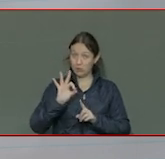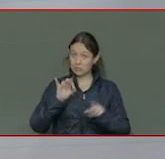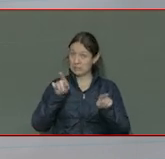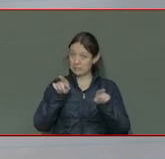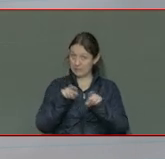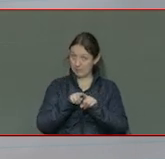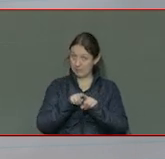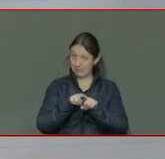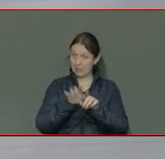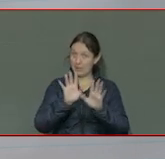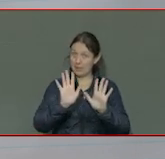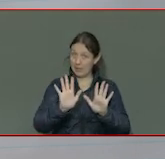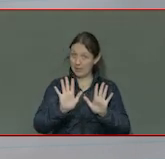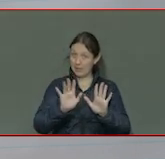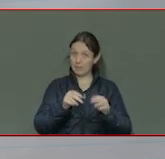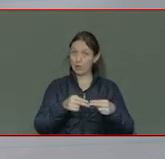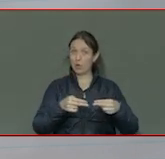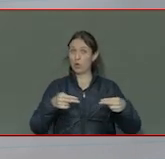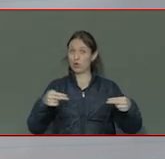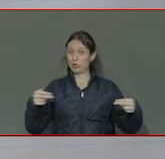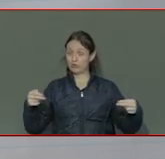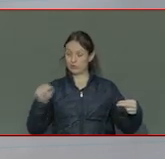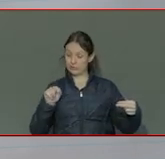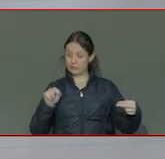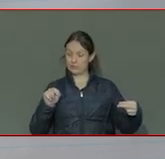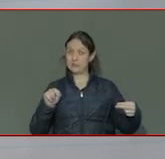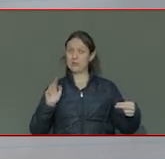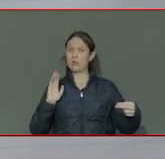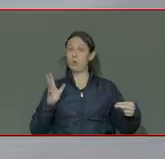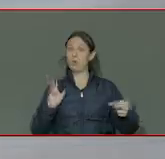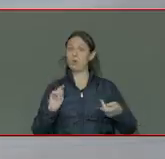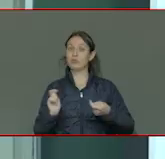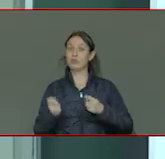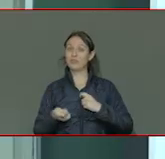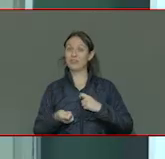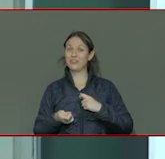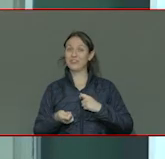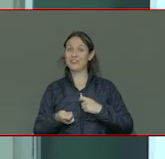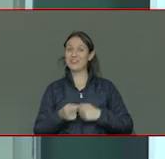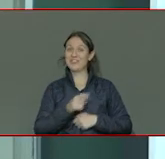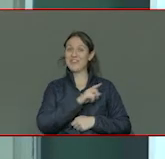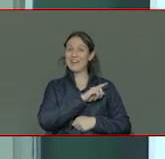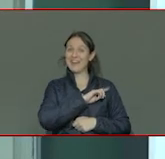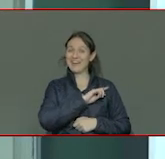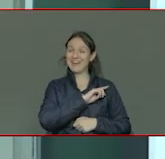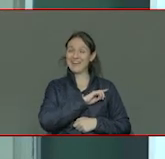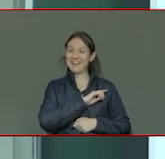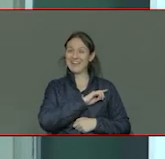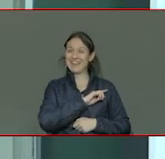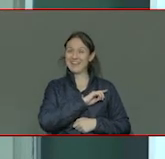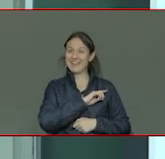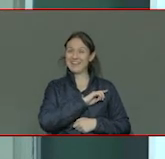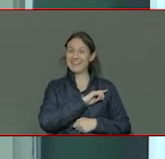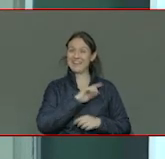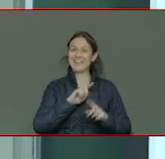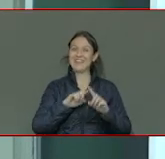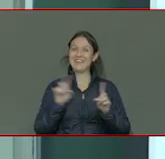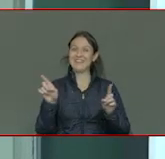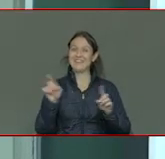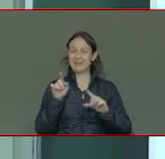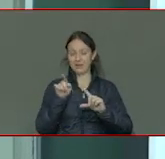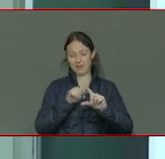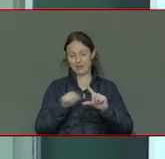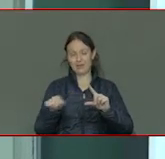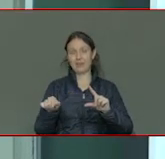but the horizontal component didn't stay the same because it is now a different angle.